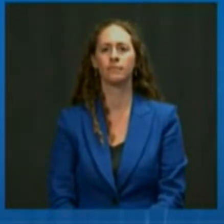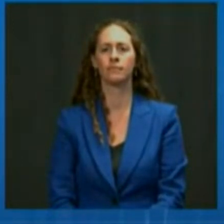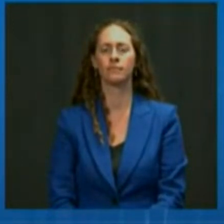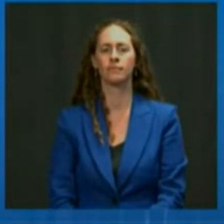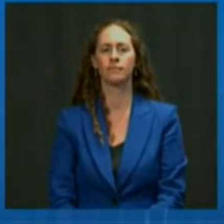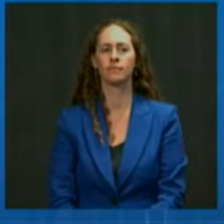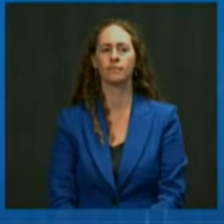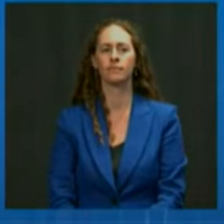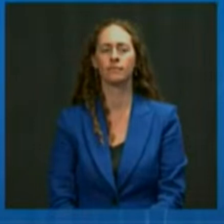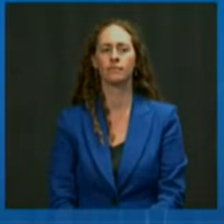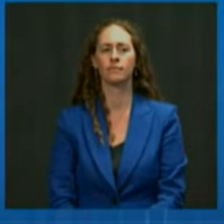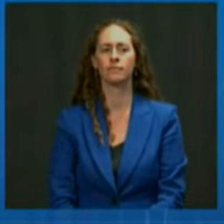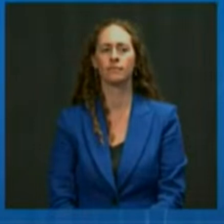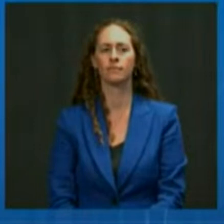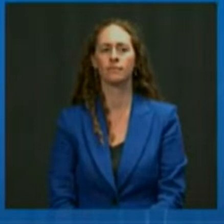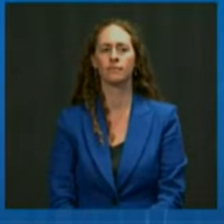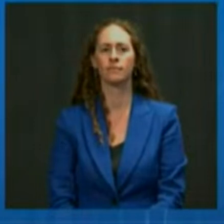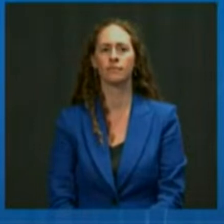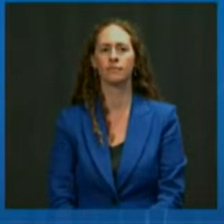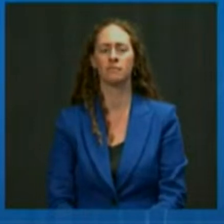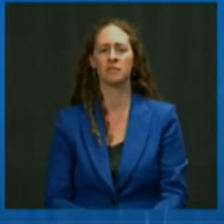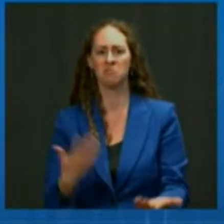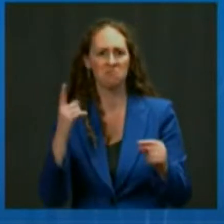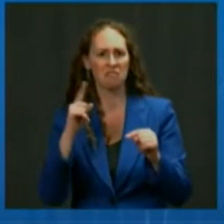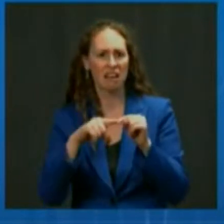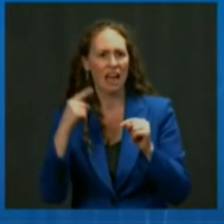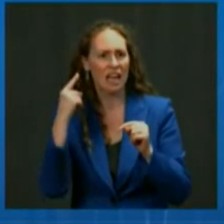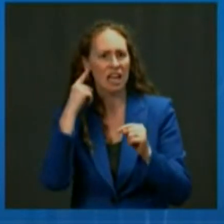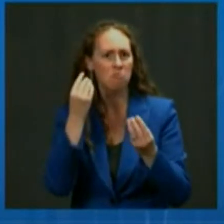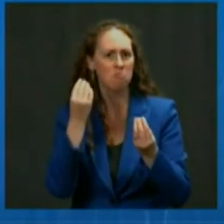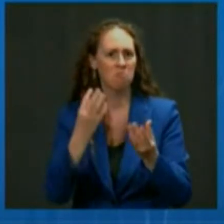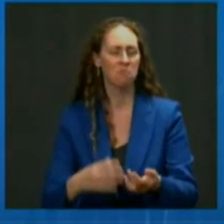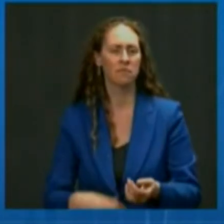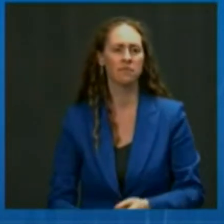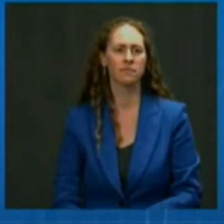Kevin, we're not hearing a question. We are not.